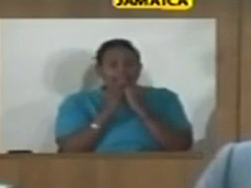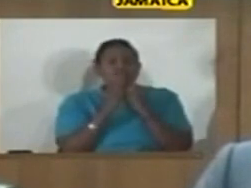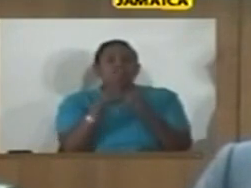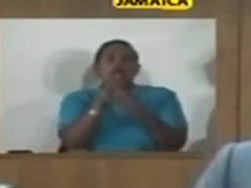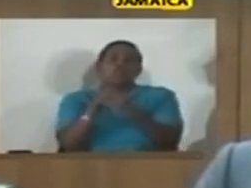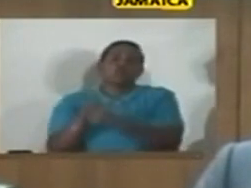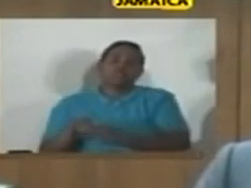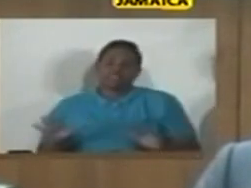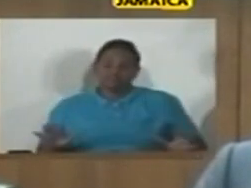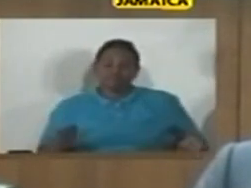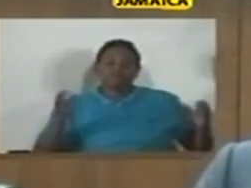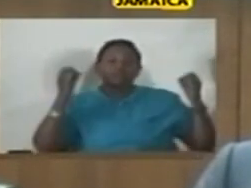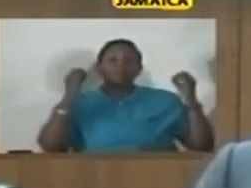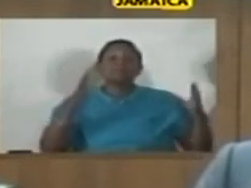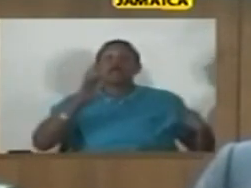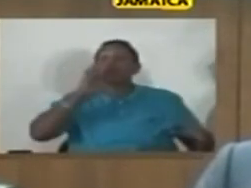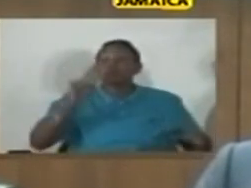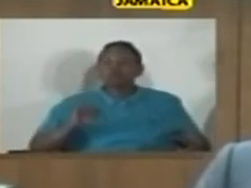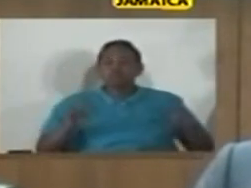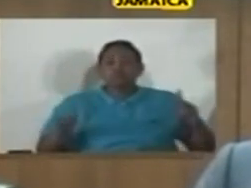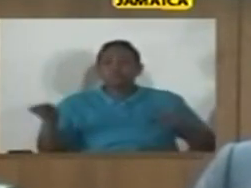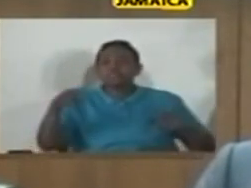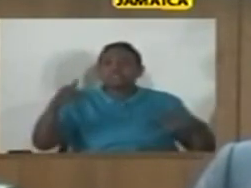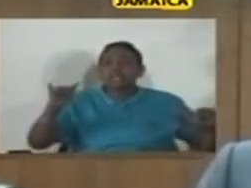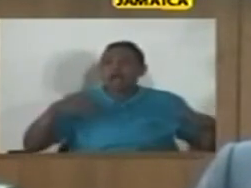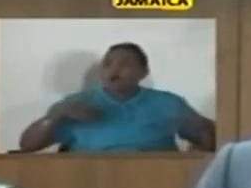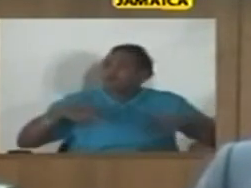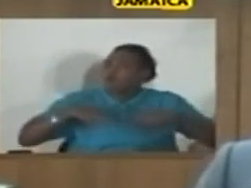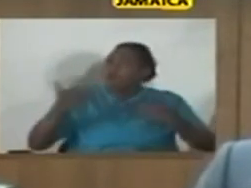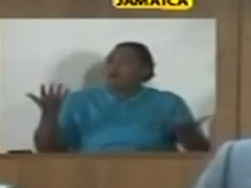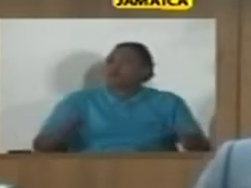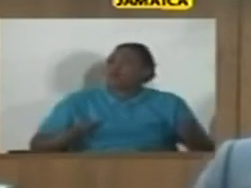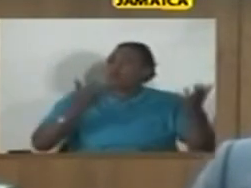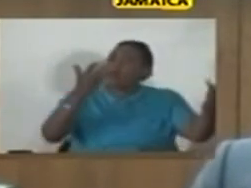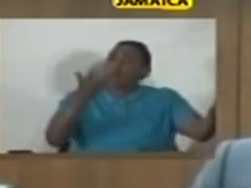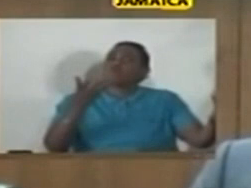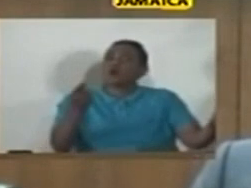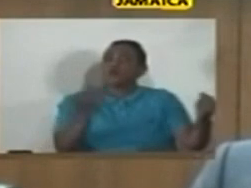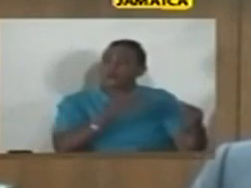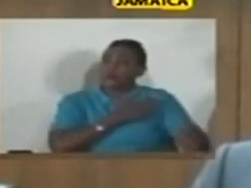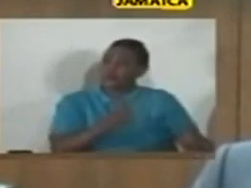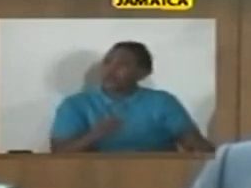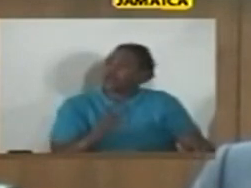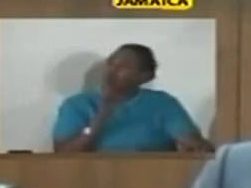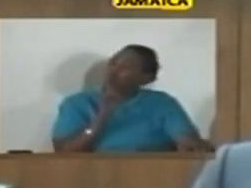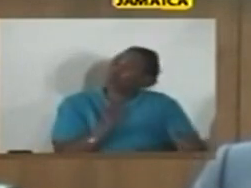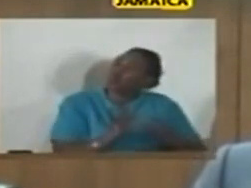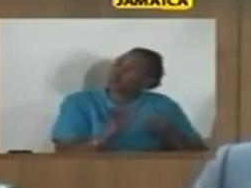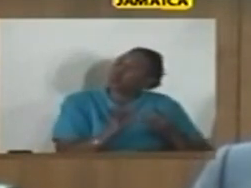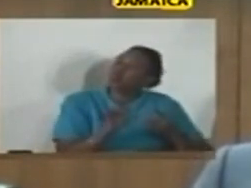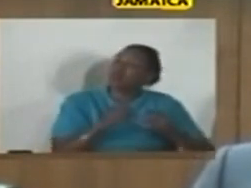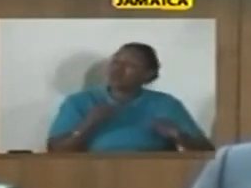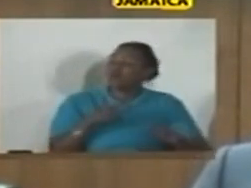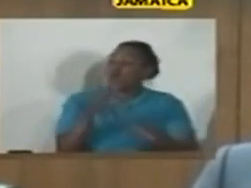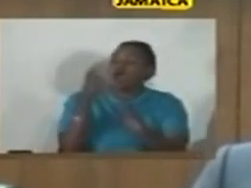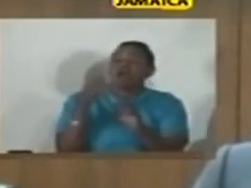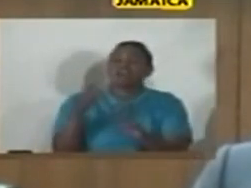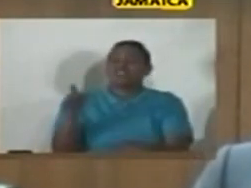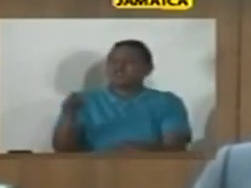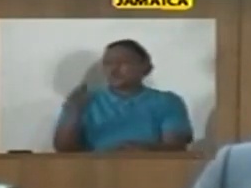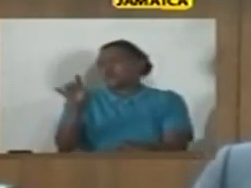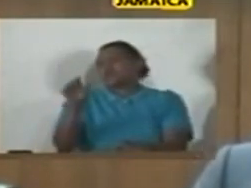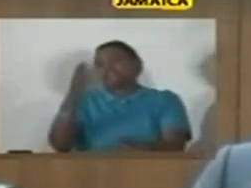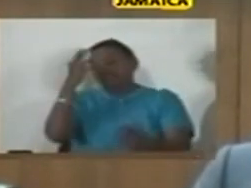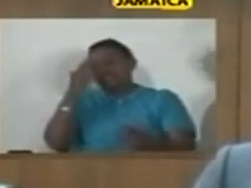inclusive. Many seniors still have much to offer, and they do so willingly. Yet we are constantly saddened by